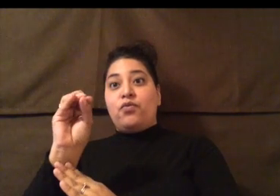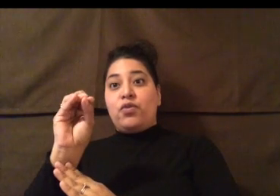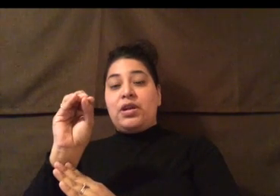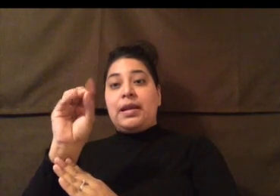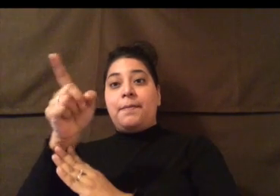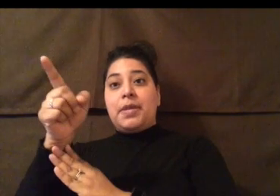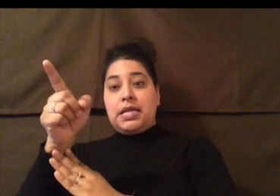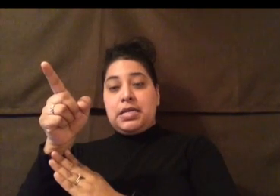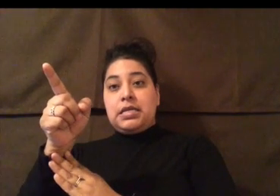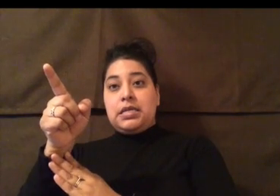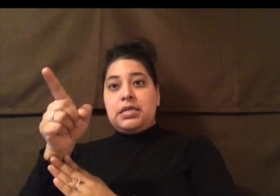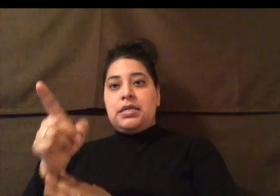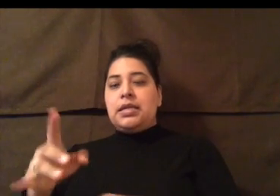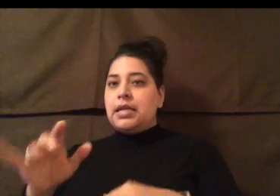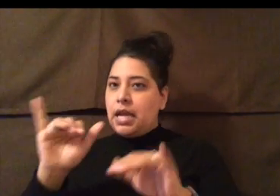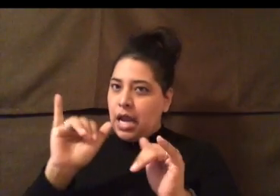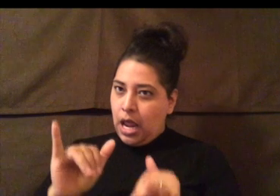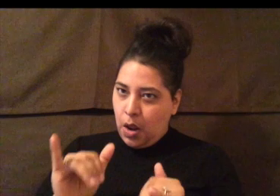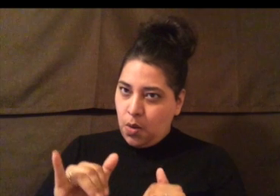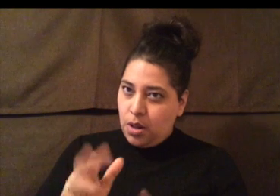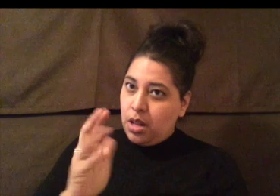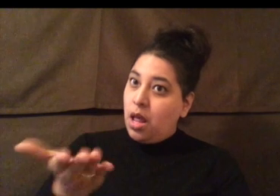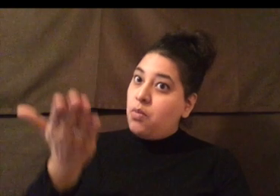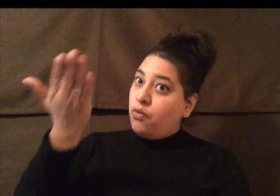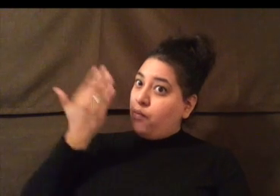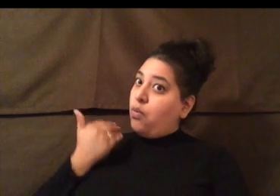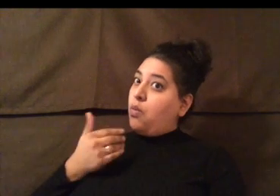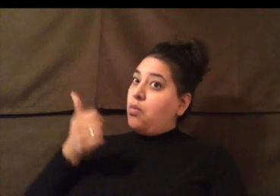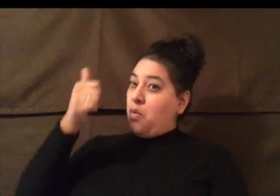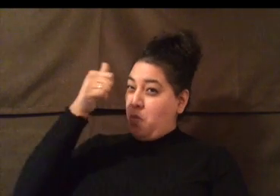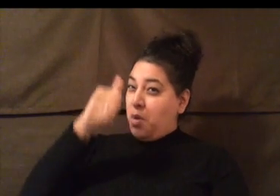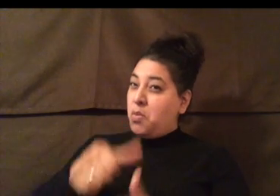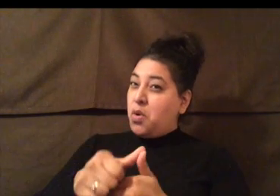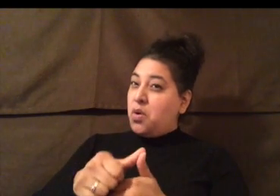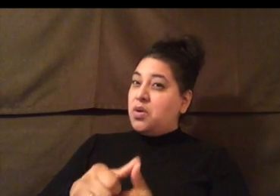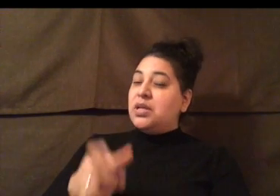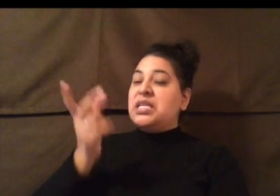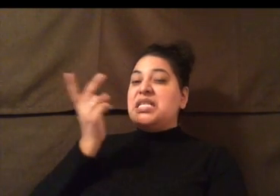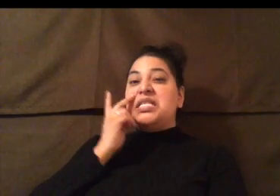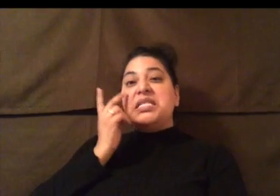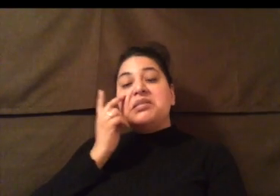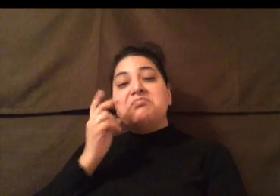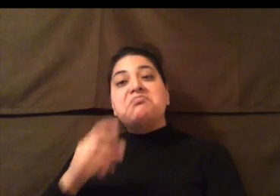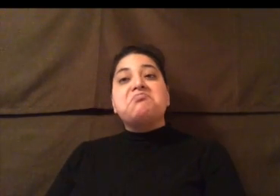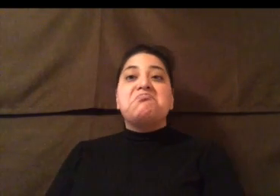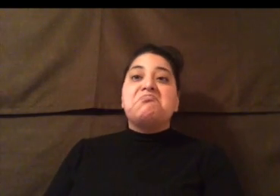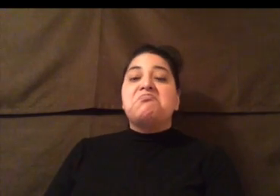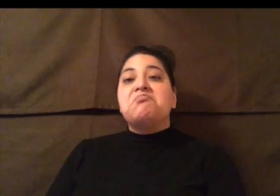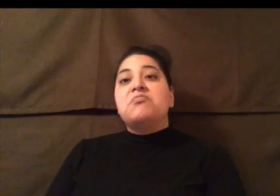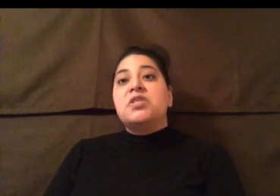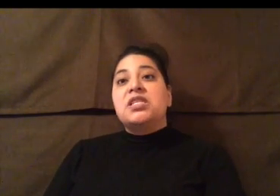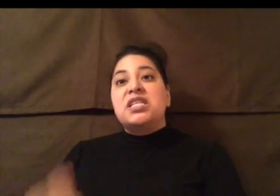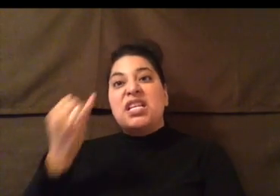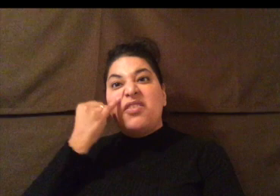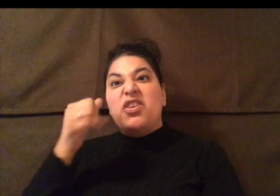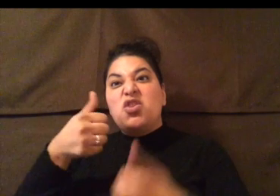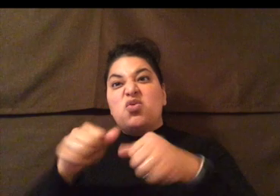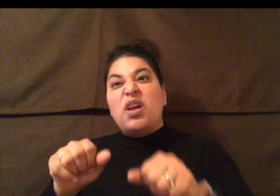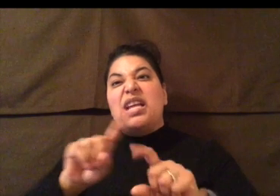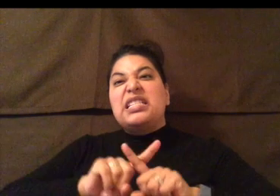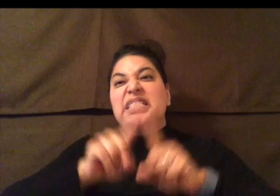So the amount of time that the boys were at the movies comes out to 1 hour and 40